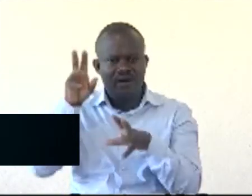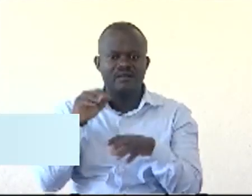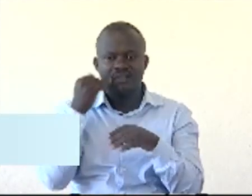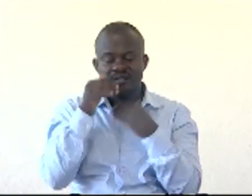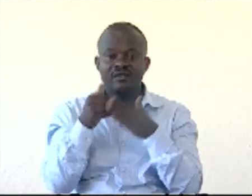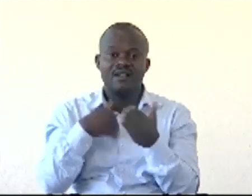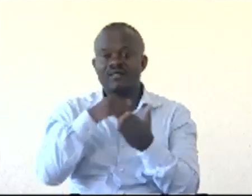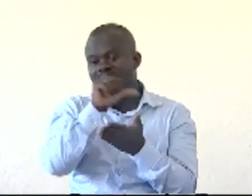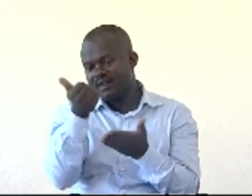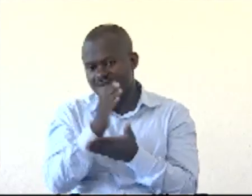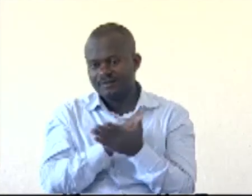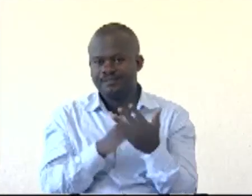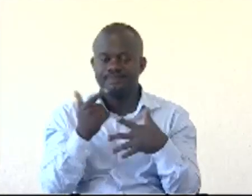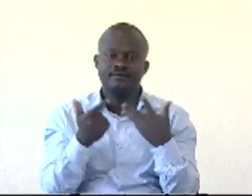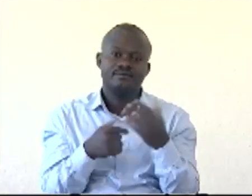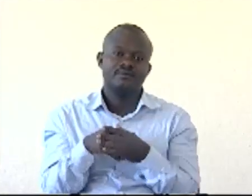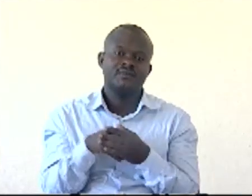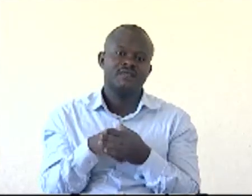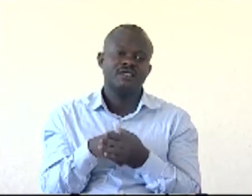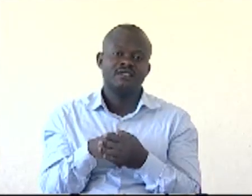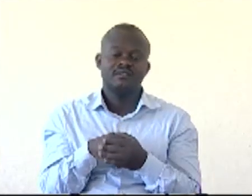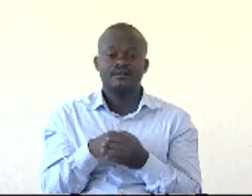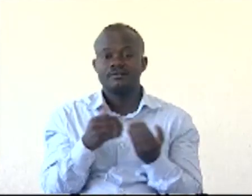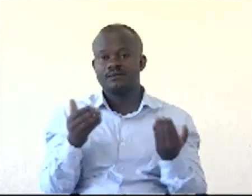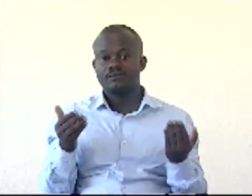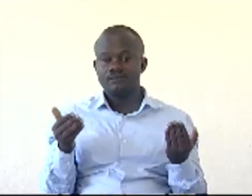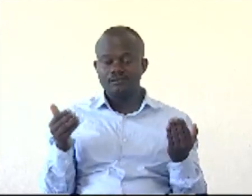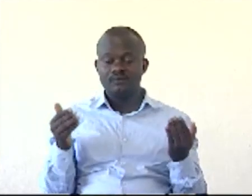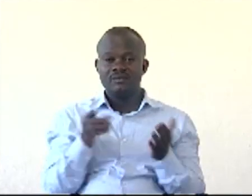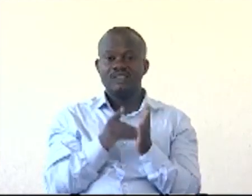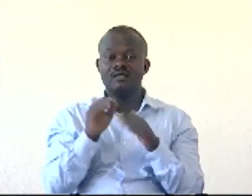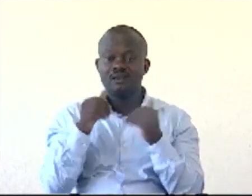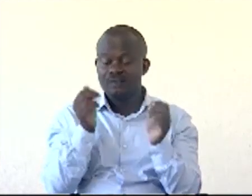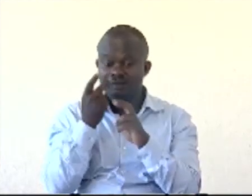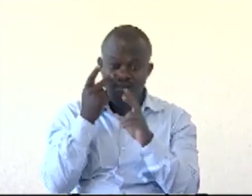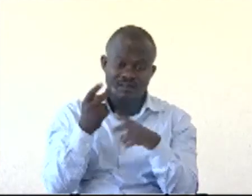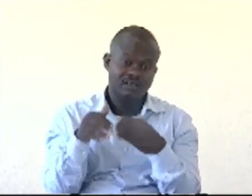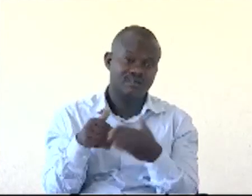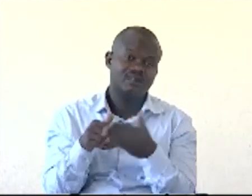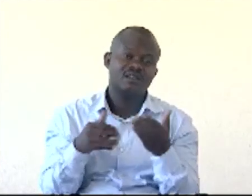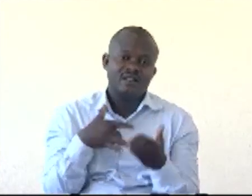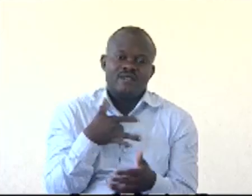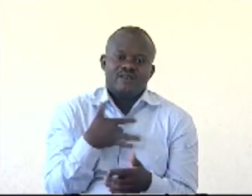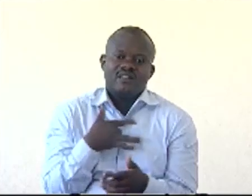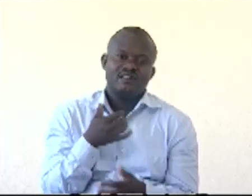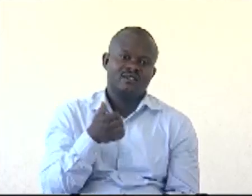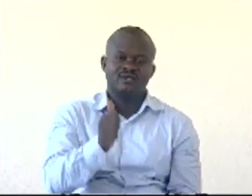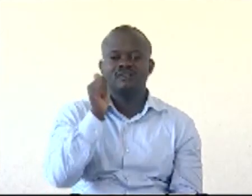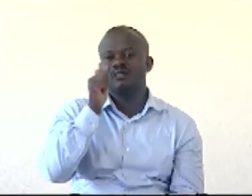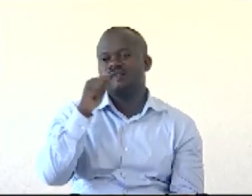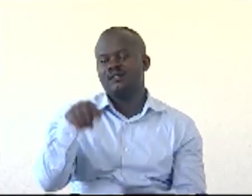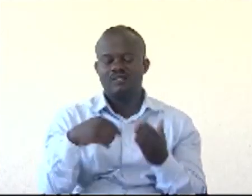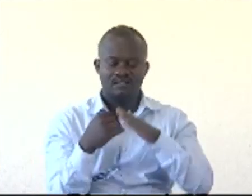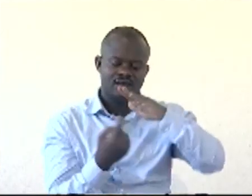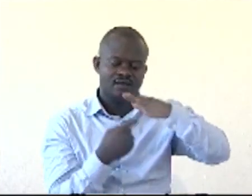other pain, the doctor may not see it, and then you're feeling it. In that case, we